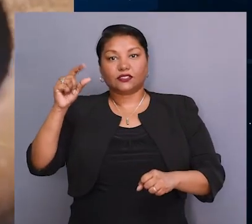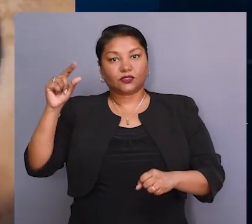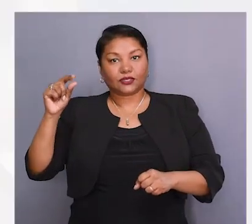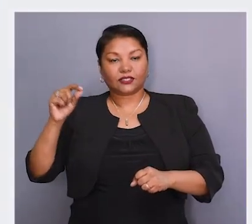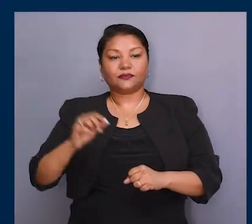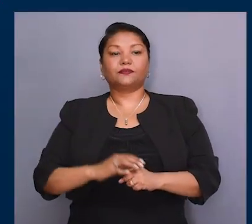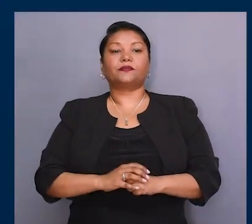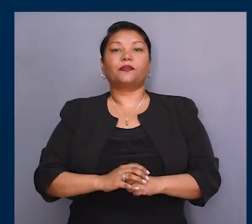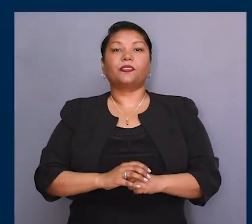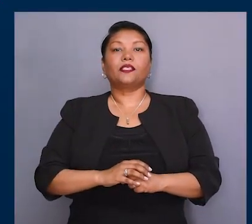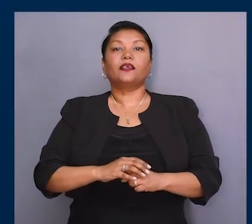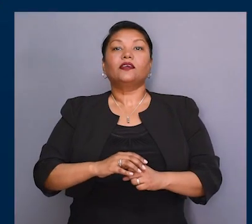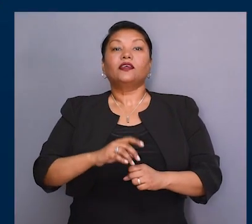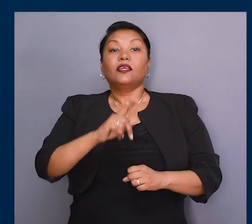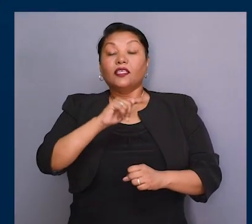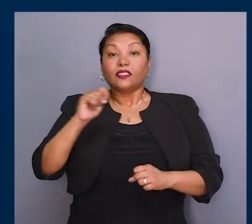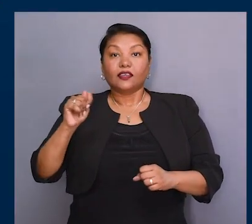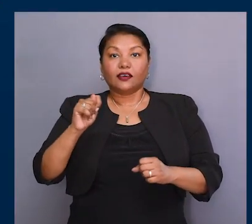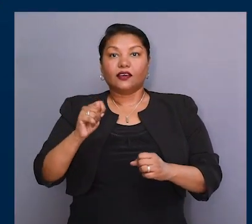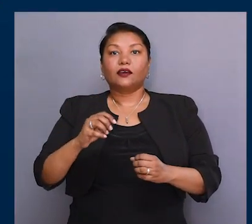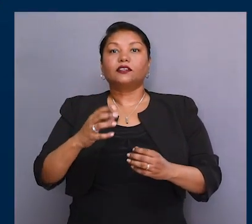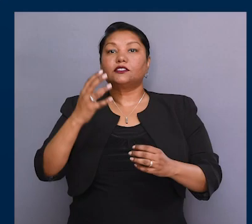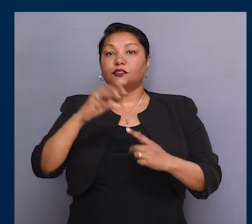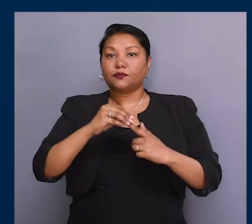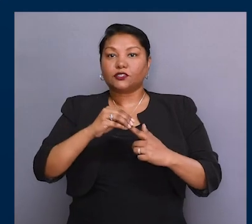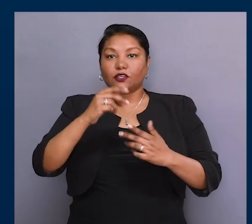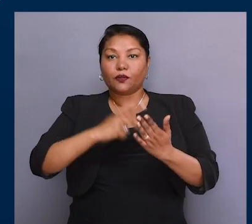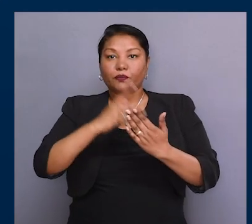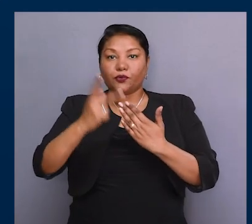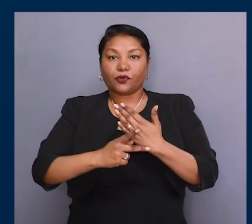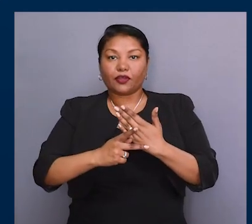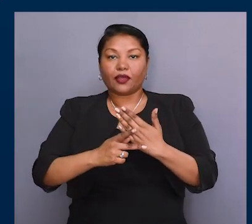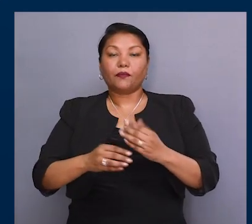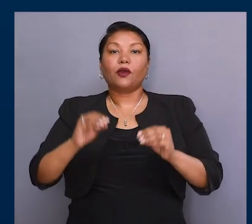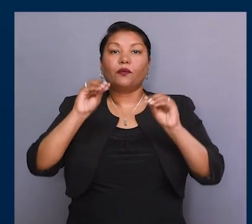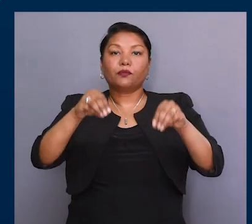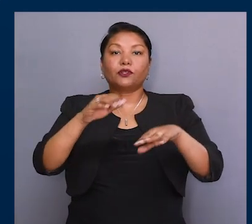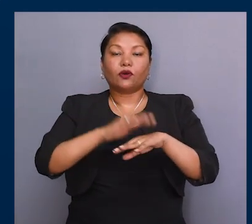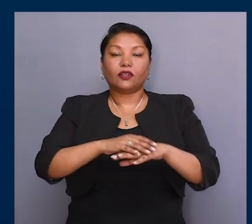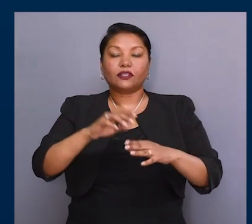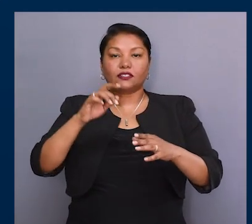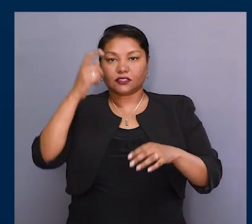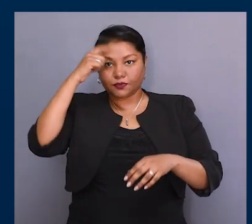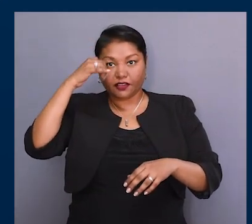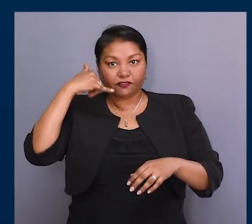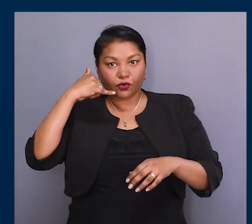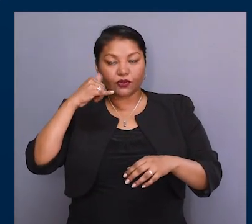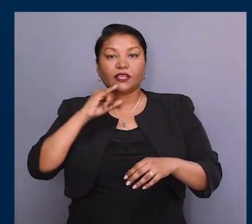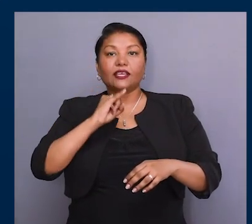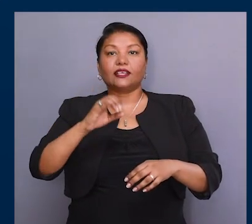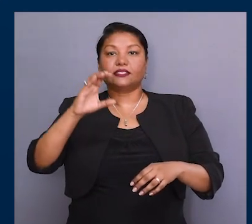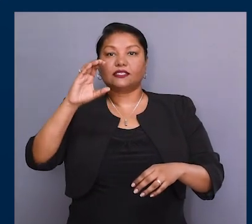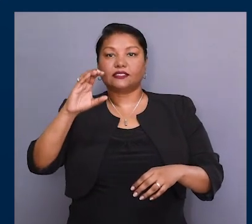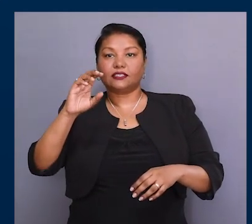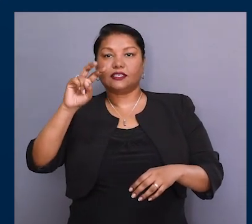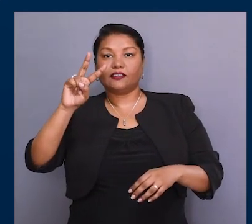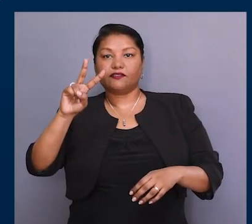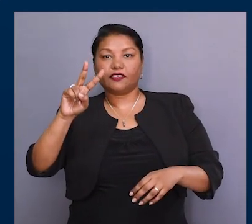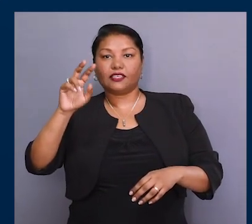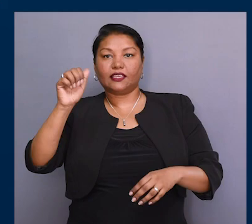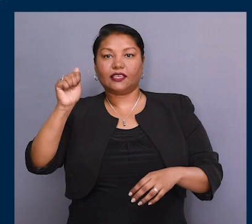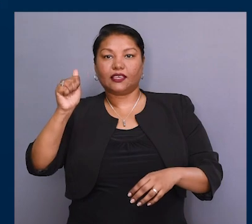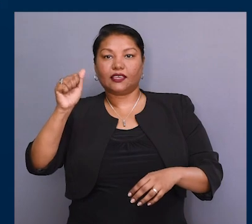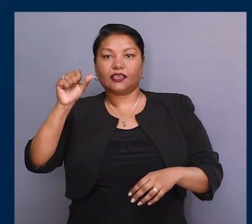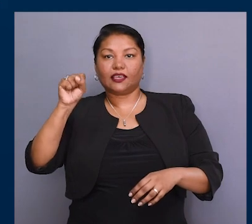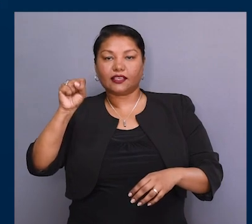The essential service that will be installed on the devices is the Caribbean Video Assistance Service, CVAS. This service will